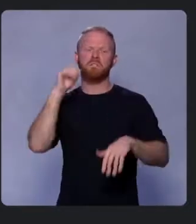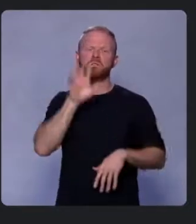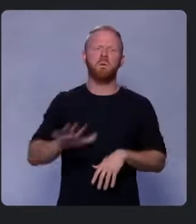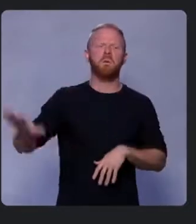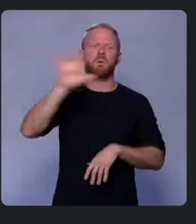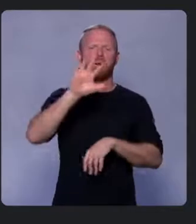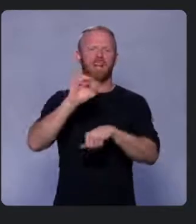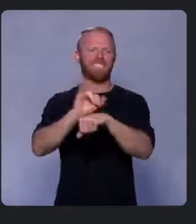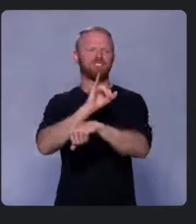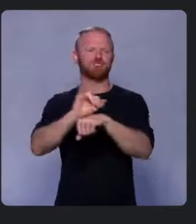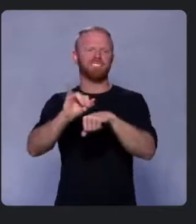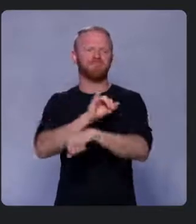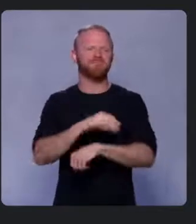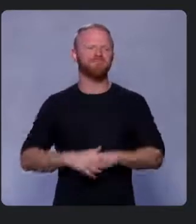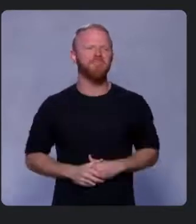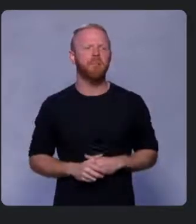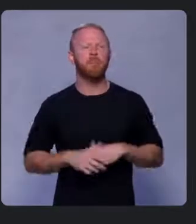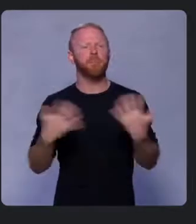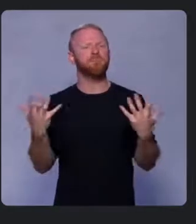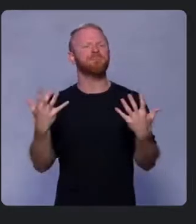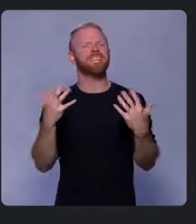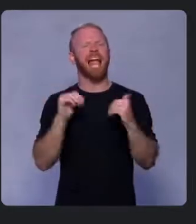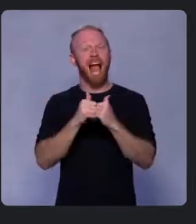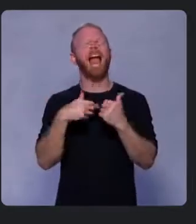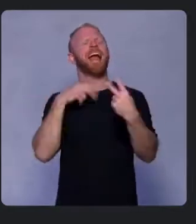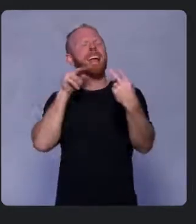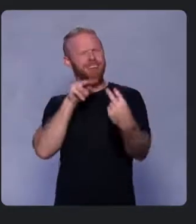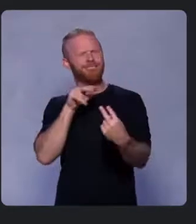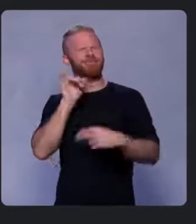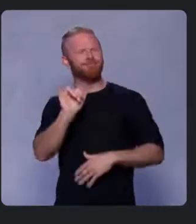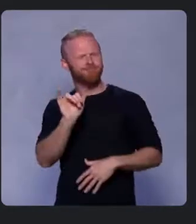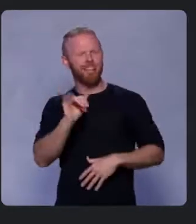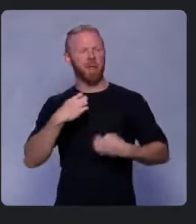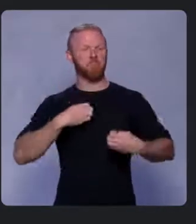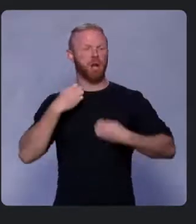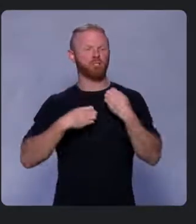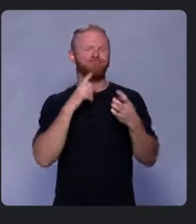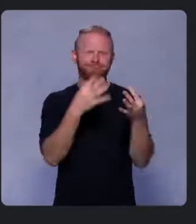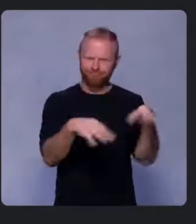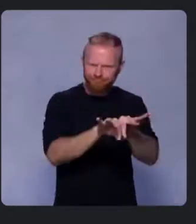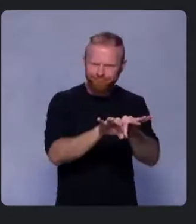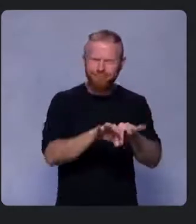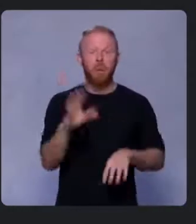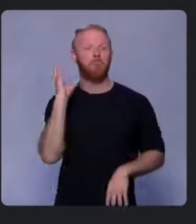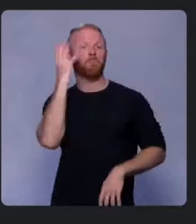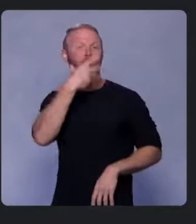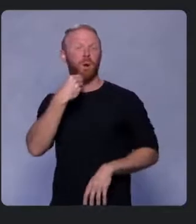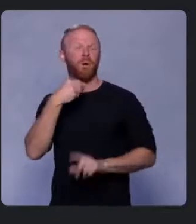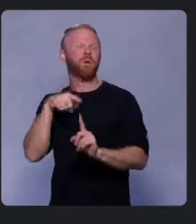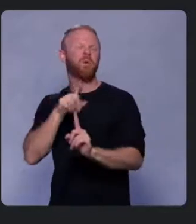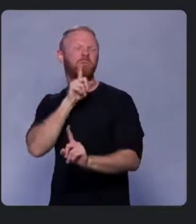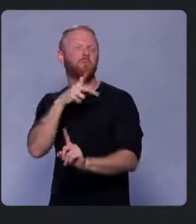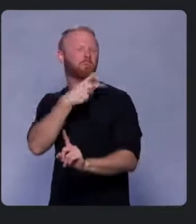industry, to acknowledge that emotion is essential and that beauty is